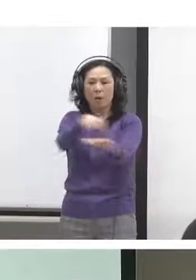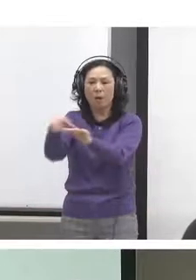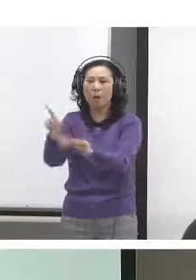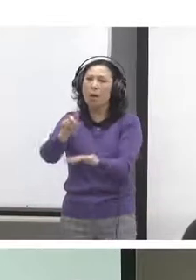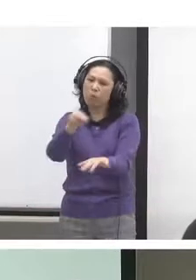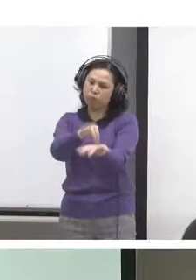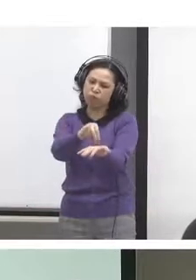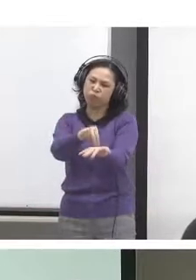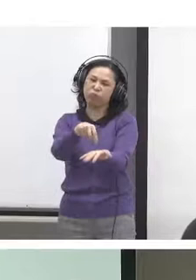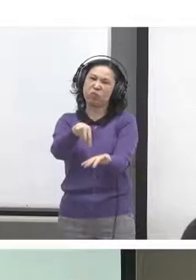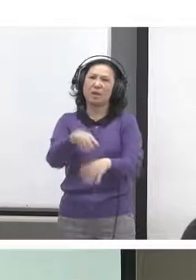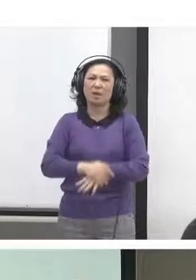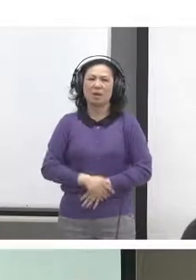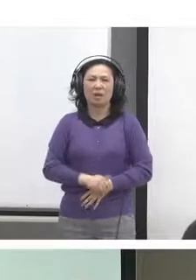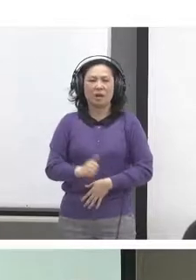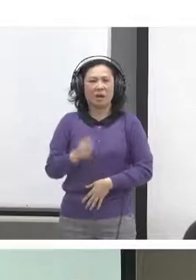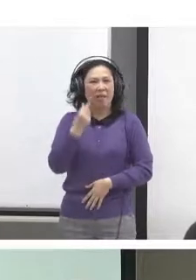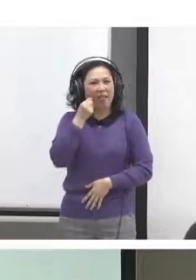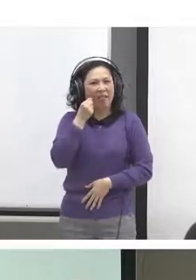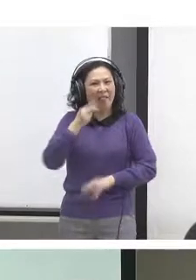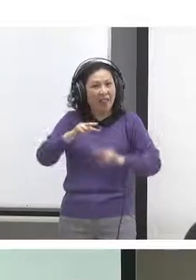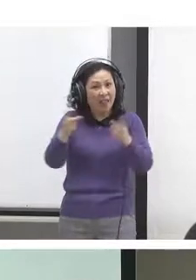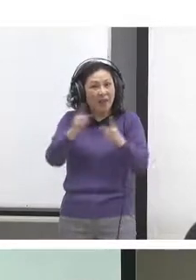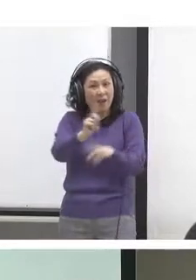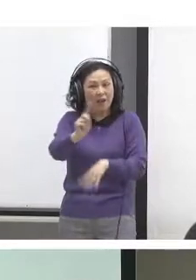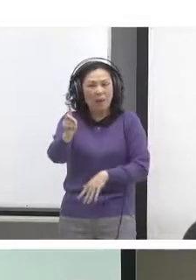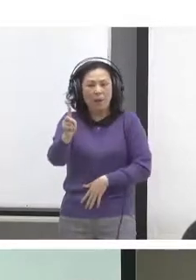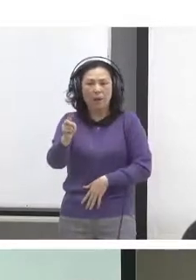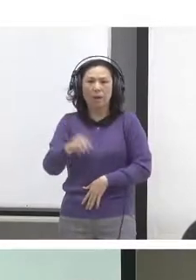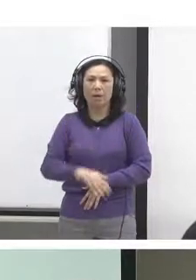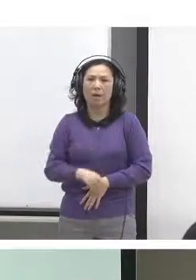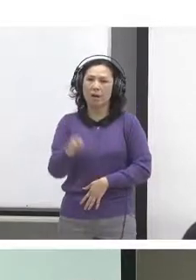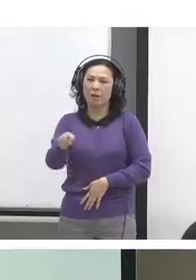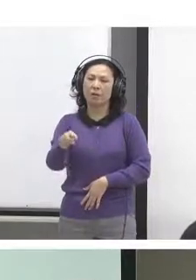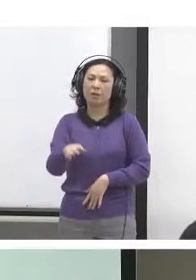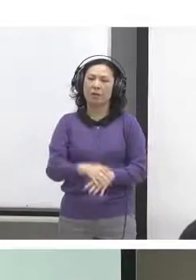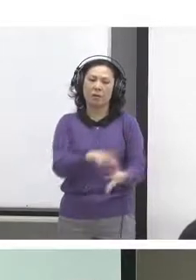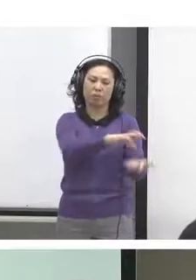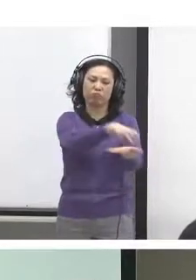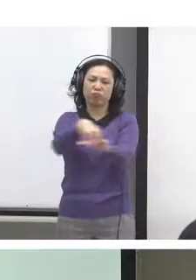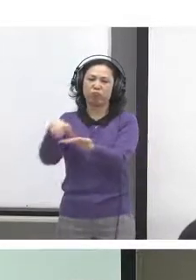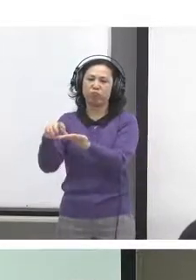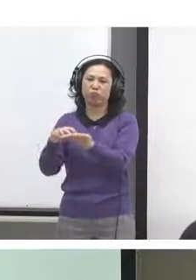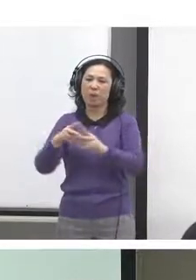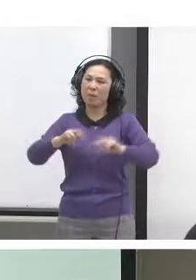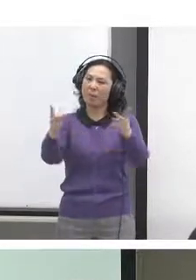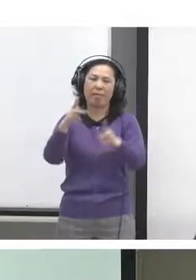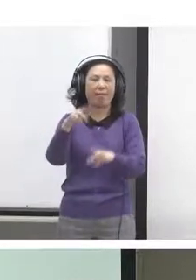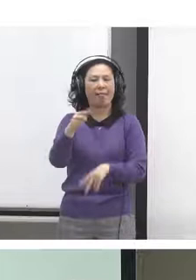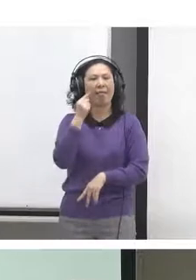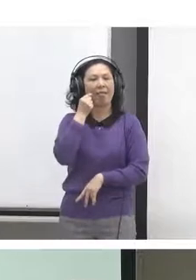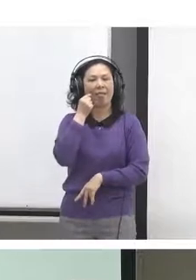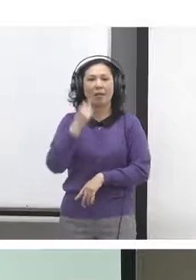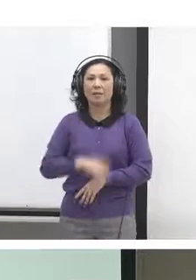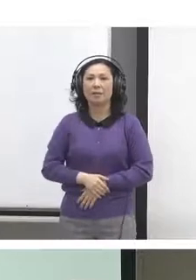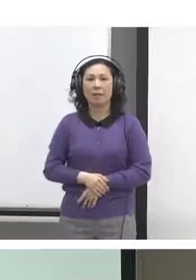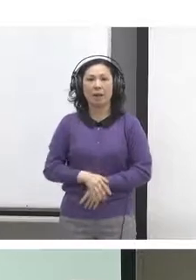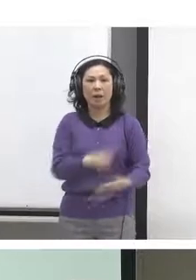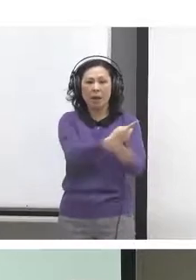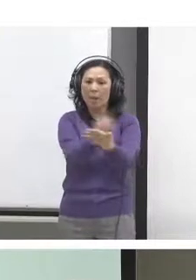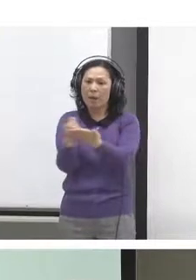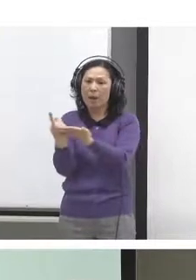workflows. Since people are bound to the paperwork, people were not able to work